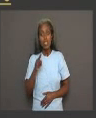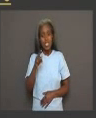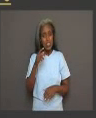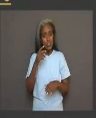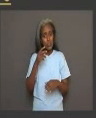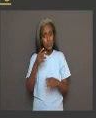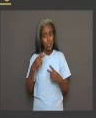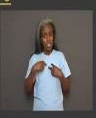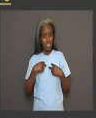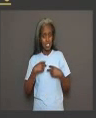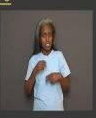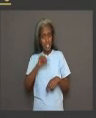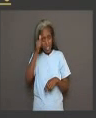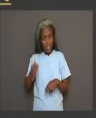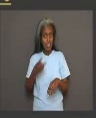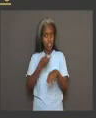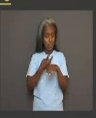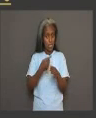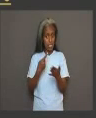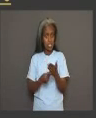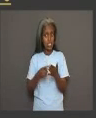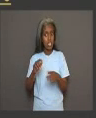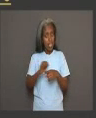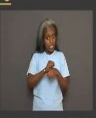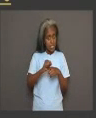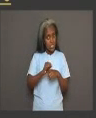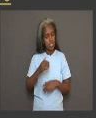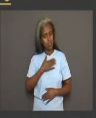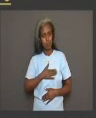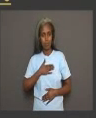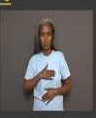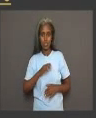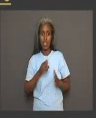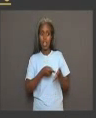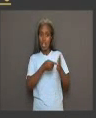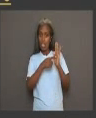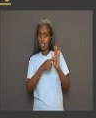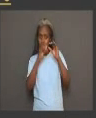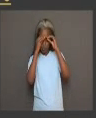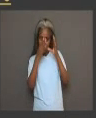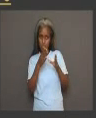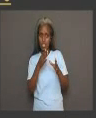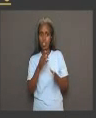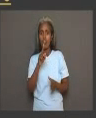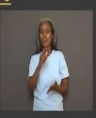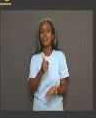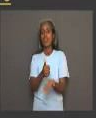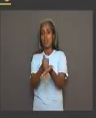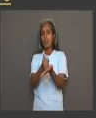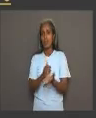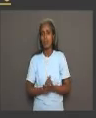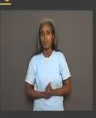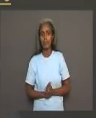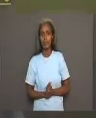you had any trouble with this exercise, be sure to ask teacher for help.